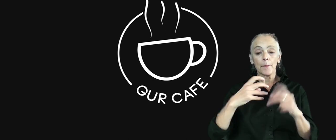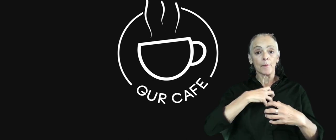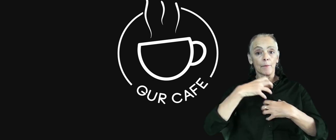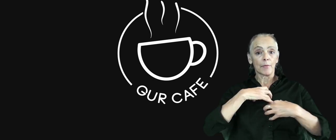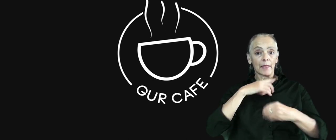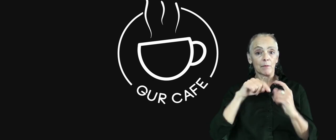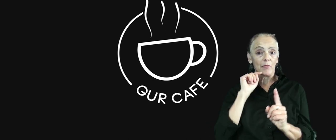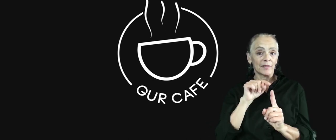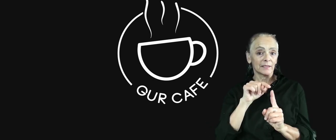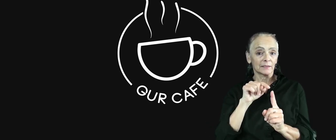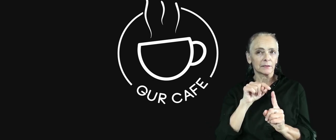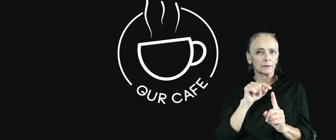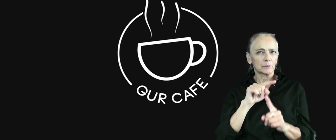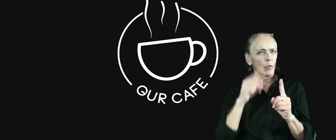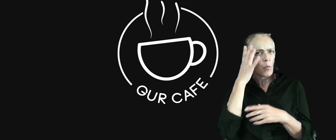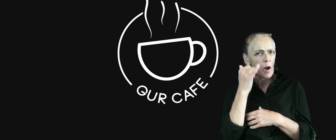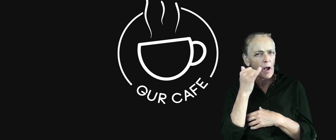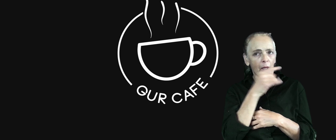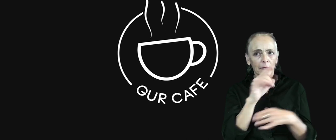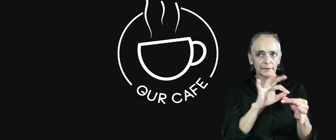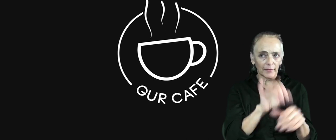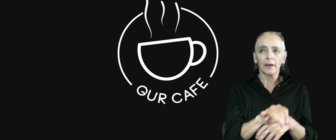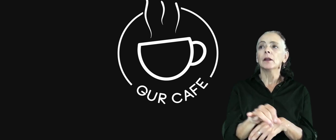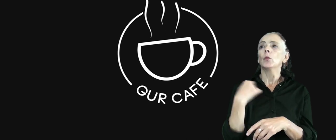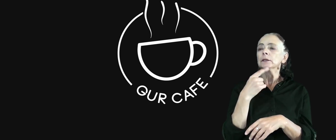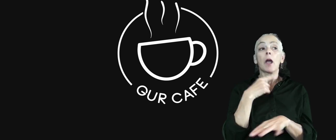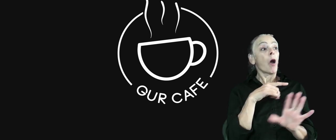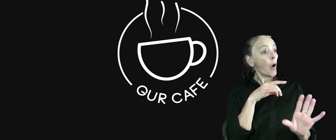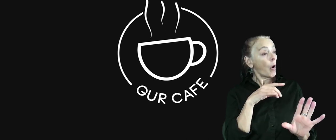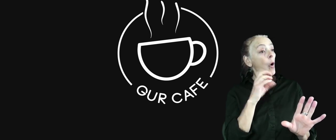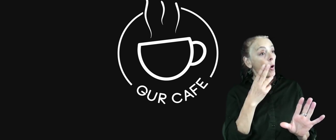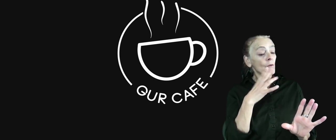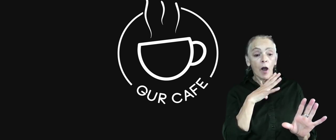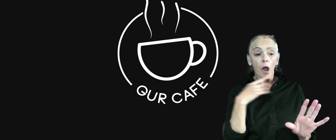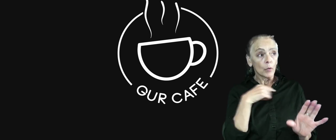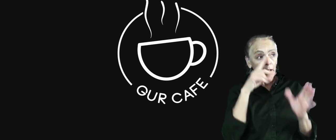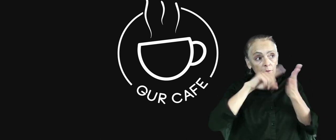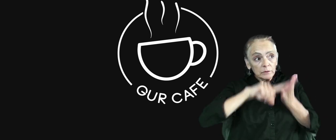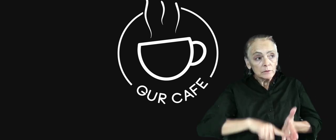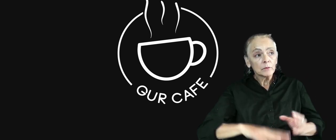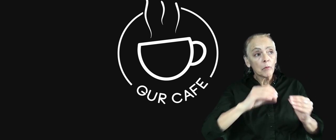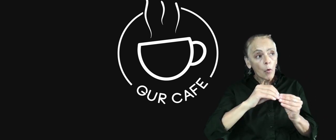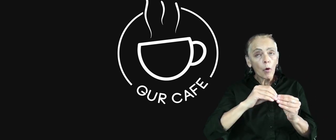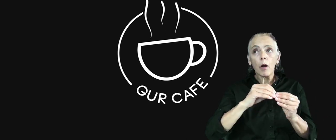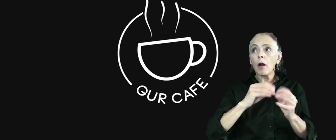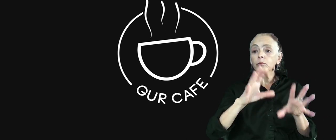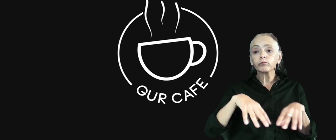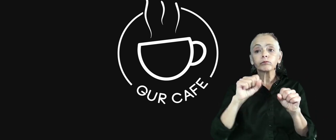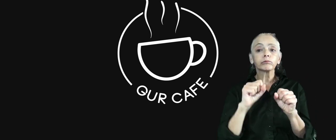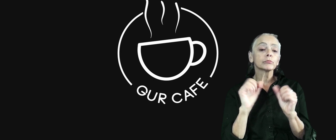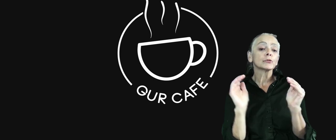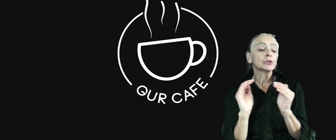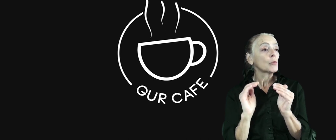this, but we don't know exactly why. And then you say, hey, we could help go dig deeper into this. We could have, I don't know, a small